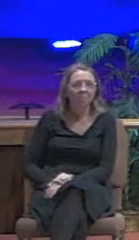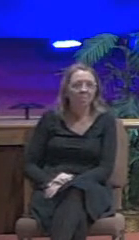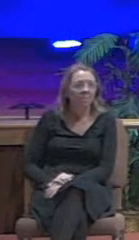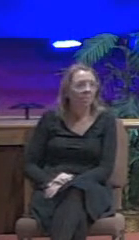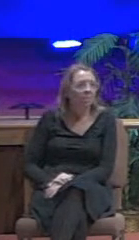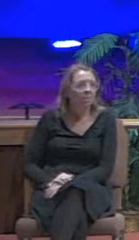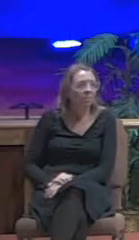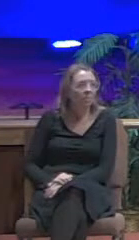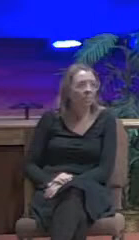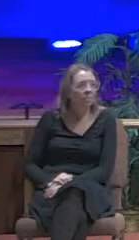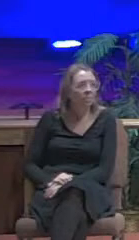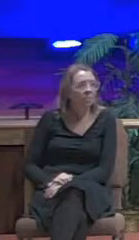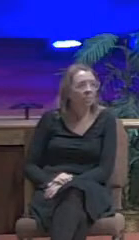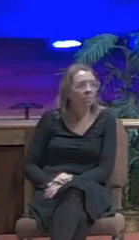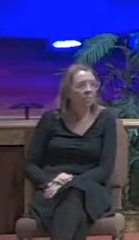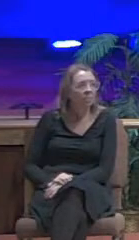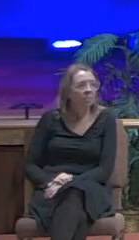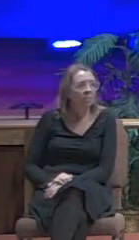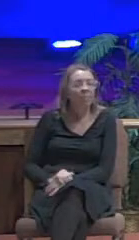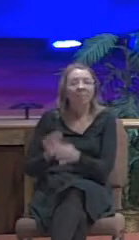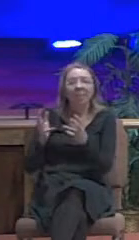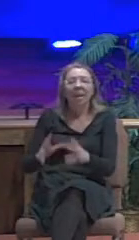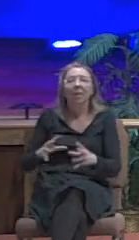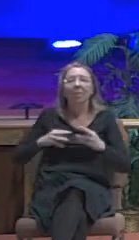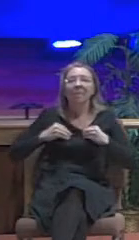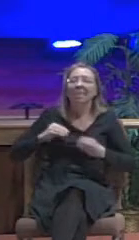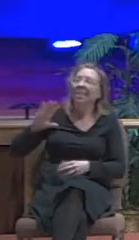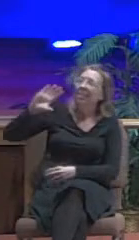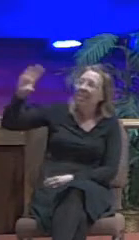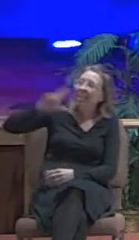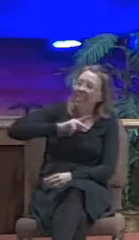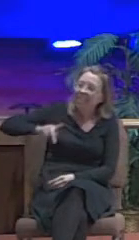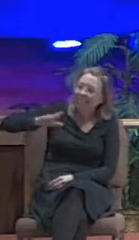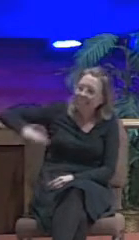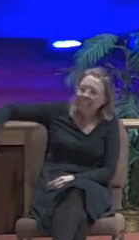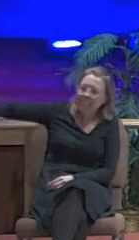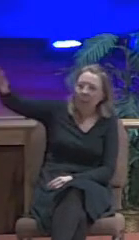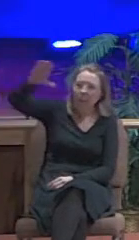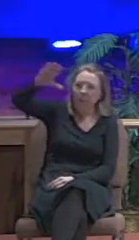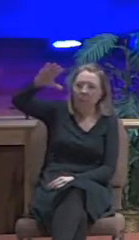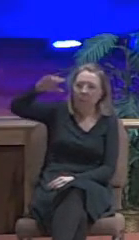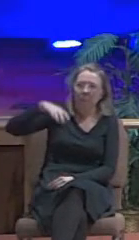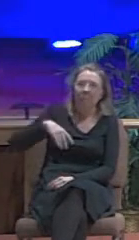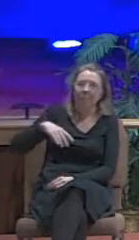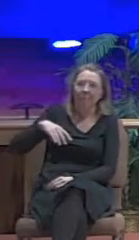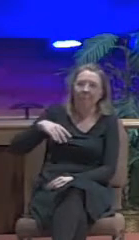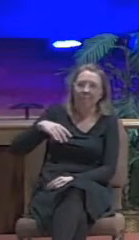I receive God's favor when I put building his kingdom above building my own.